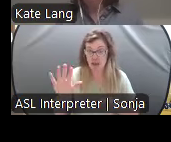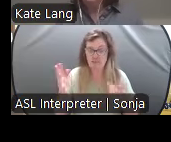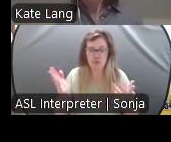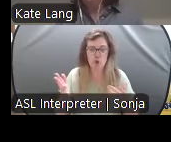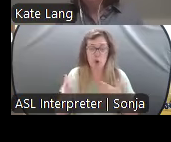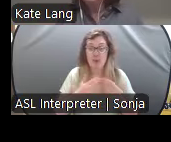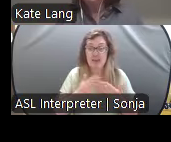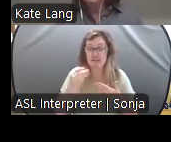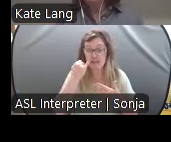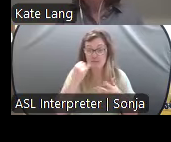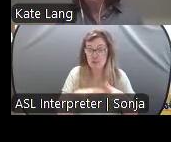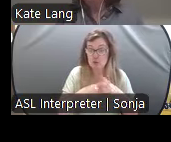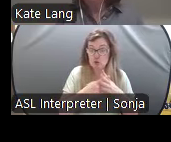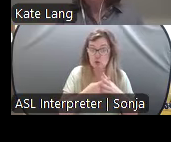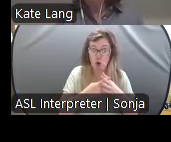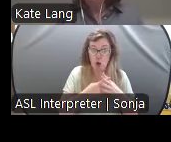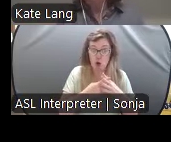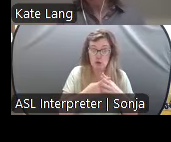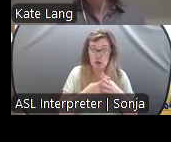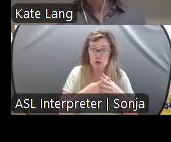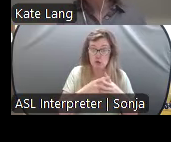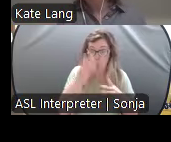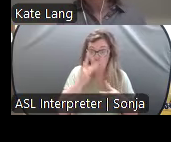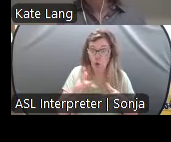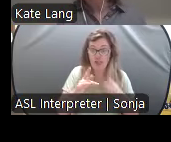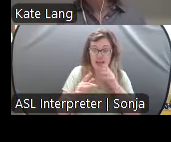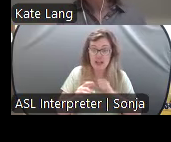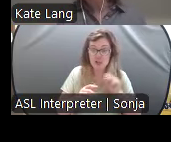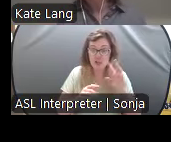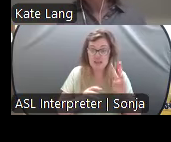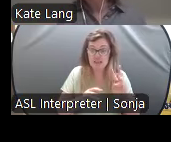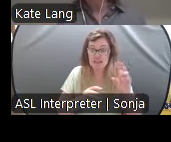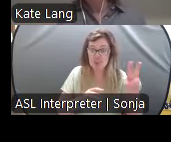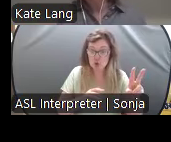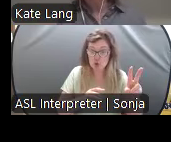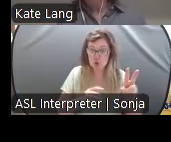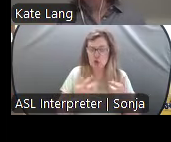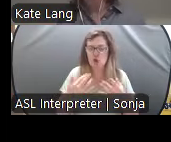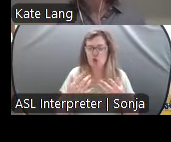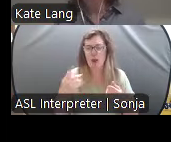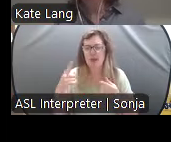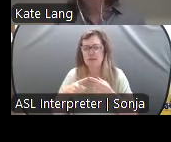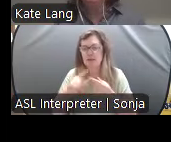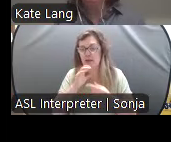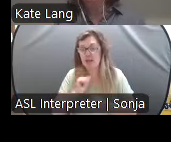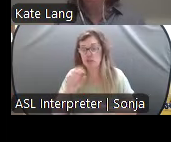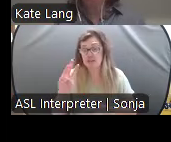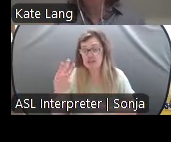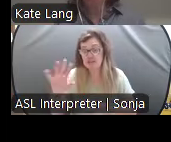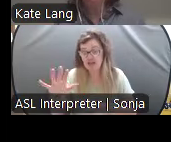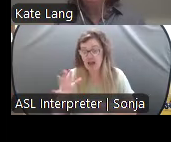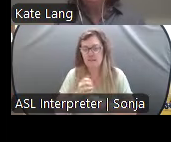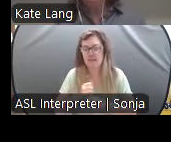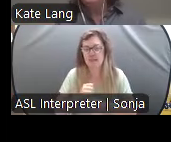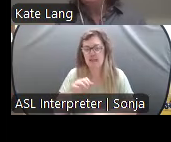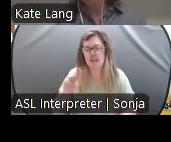you start claiming early at age 62, you're going to have to wait until you turn 65 before you can start receiving Medicare